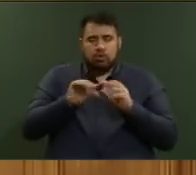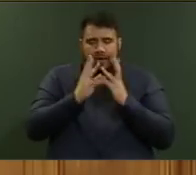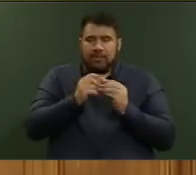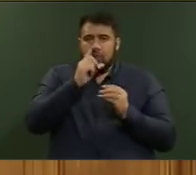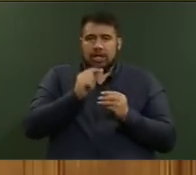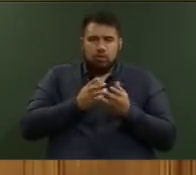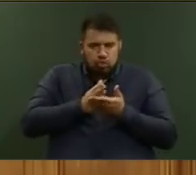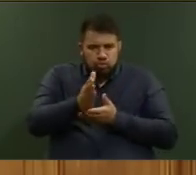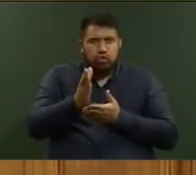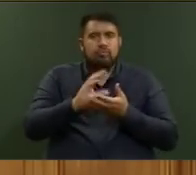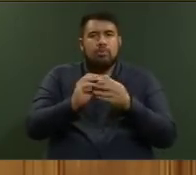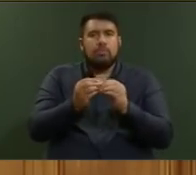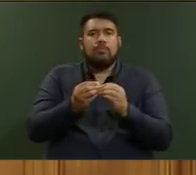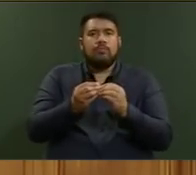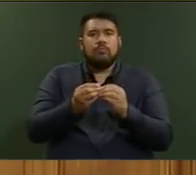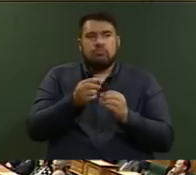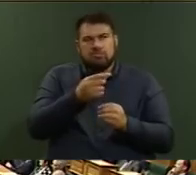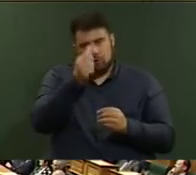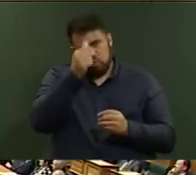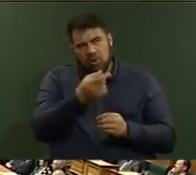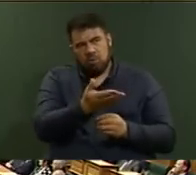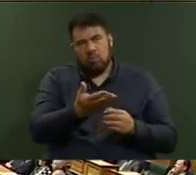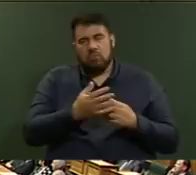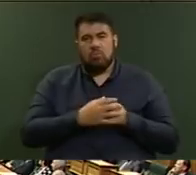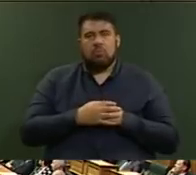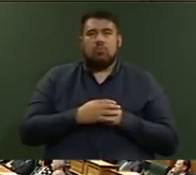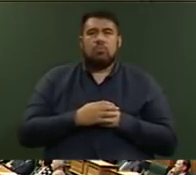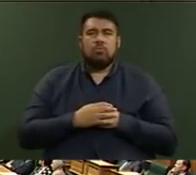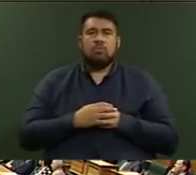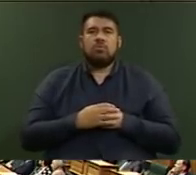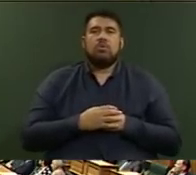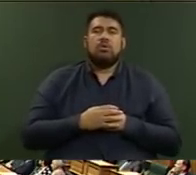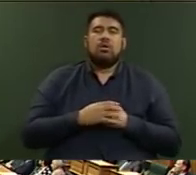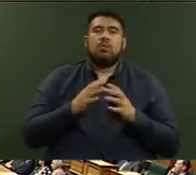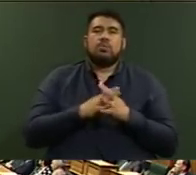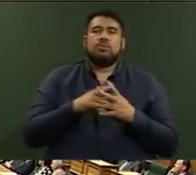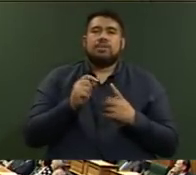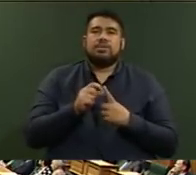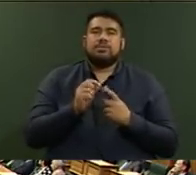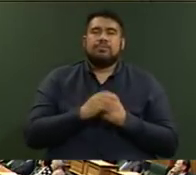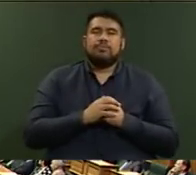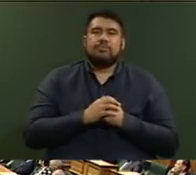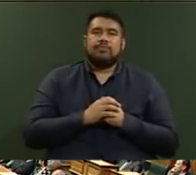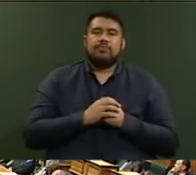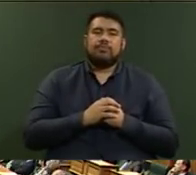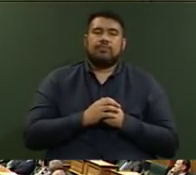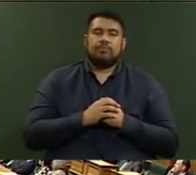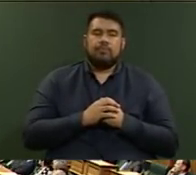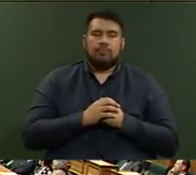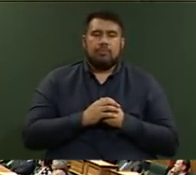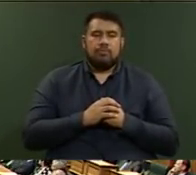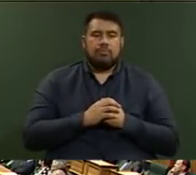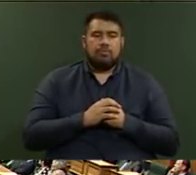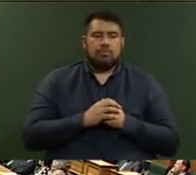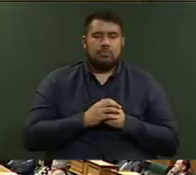the problems, as that member should know. The Right Honourable Winston Peters. A point of order. I'll wait till the end of the question because it